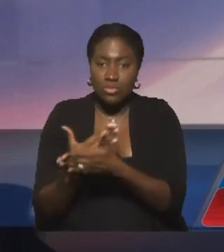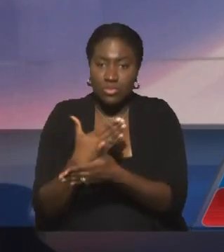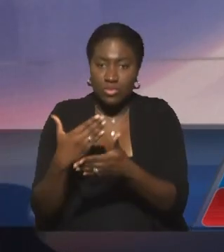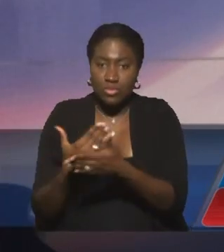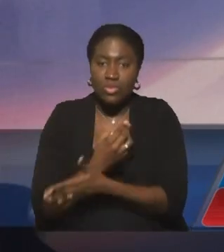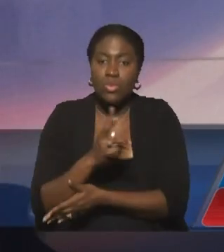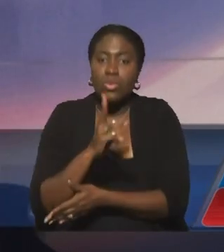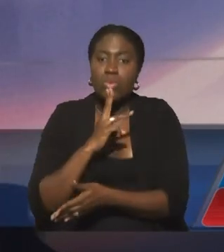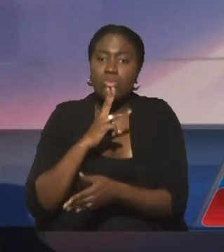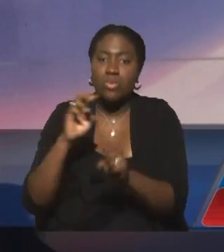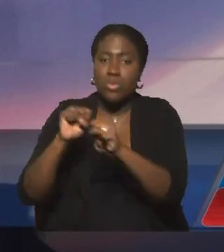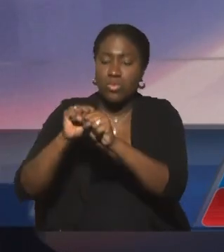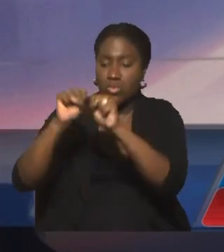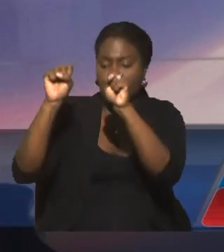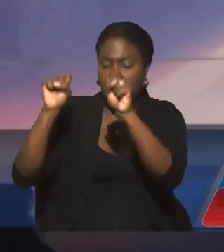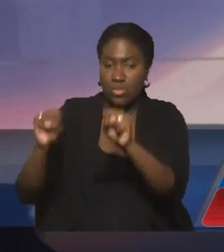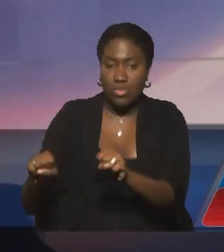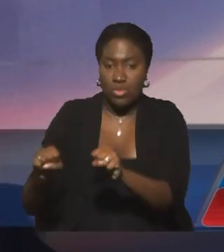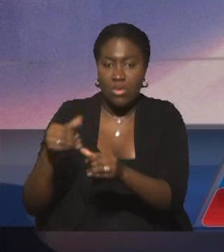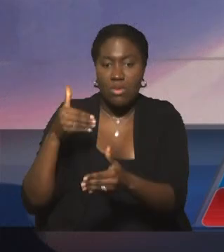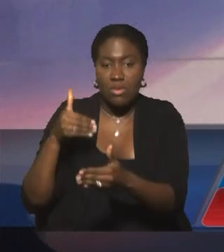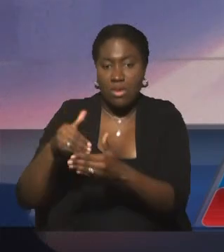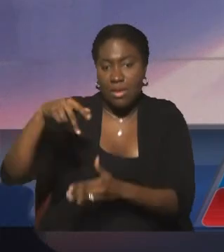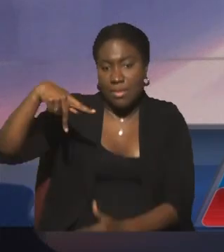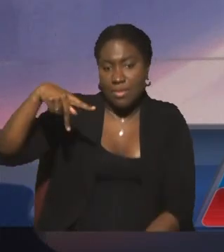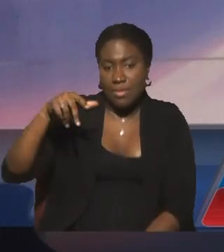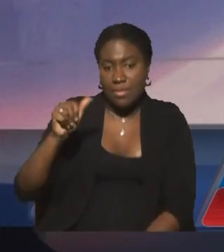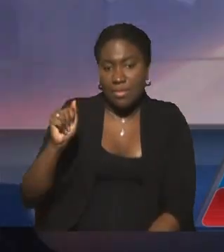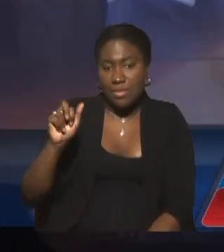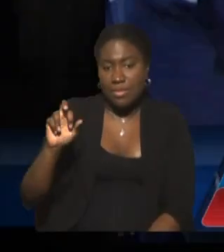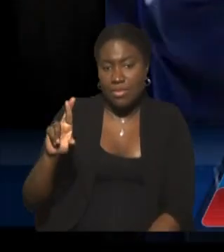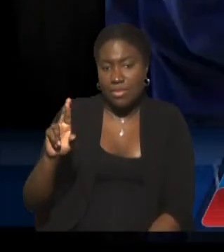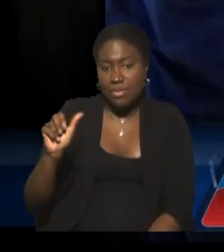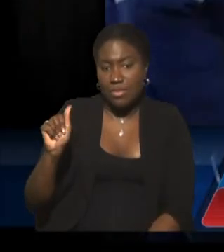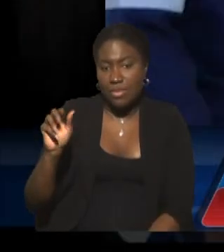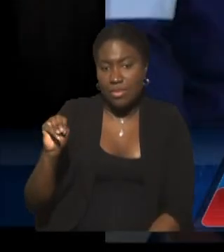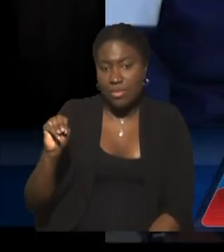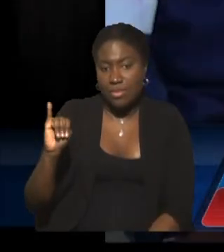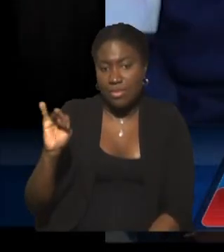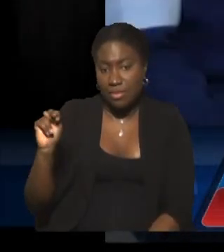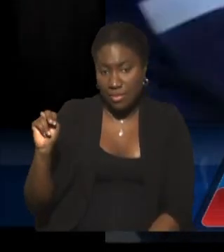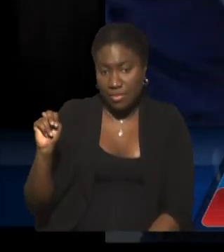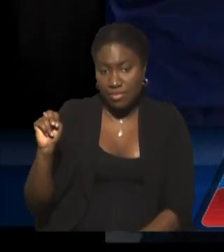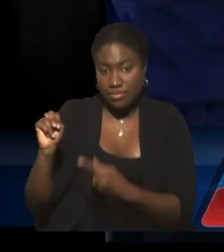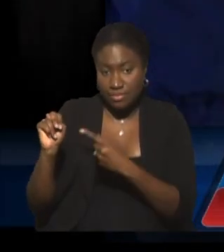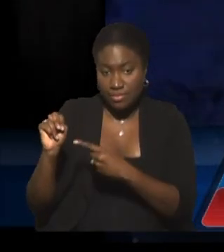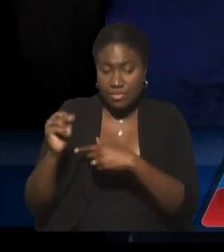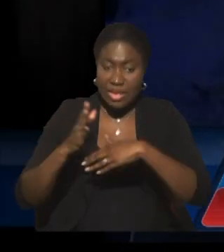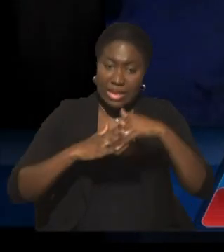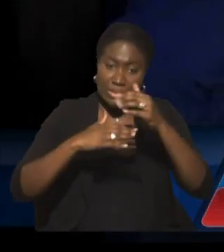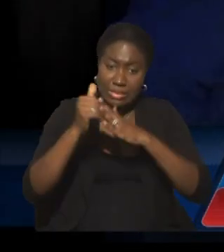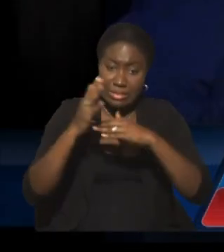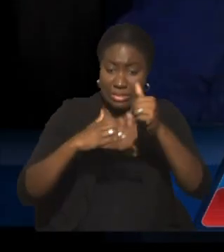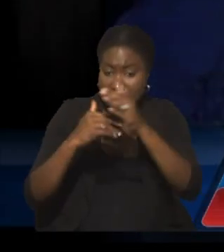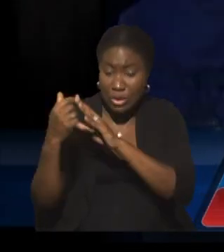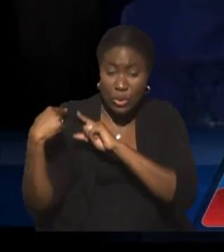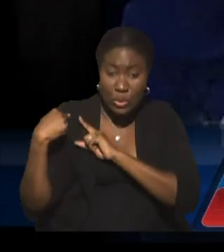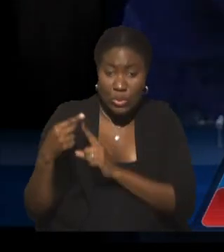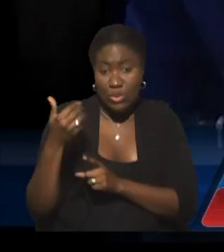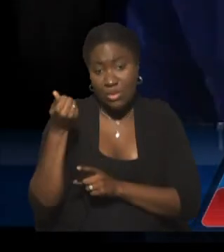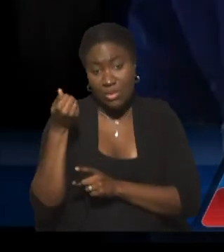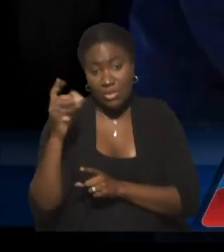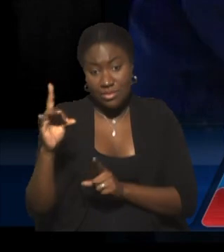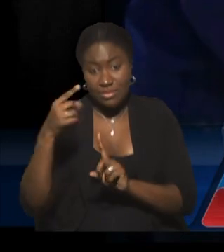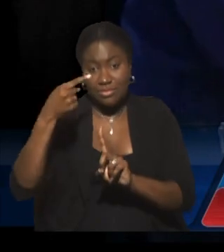Shodor Water Treatment Facility, formerly the Paramin Base Station. Constructed over 18 months, the